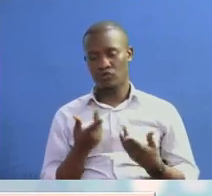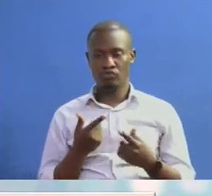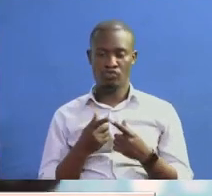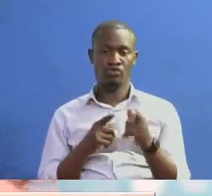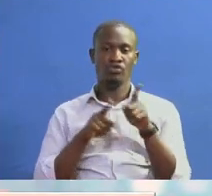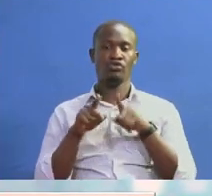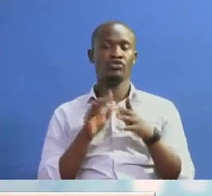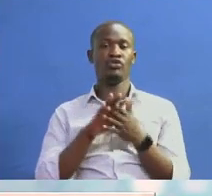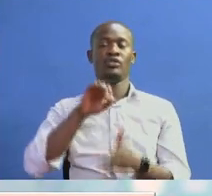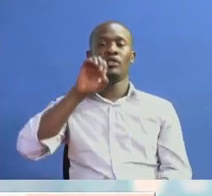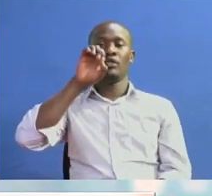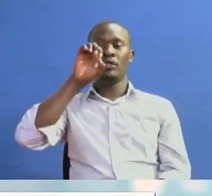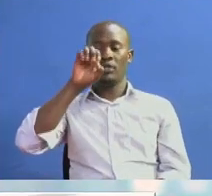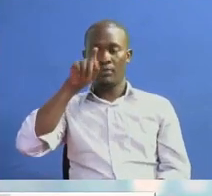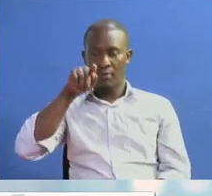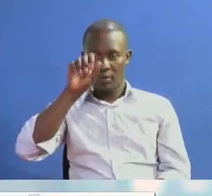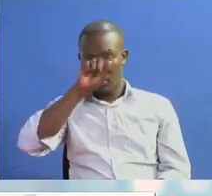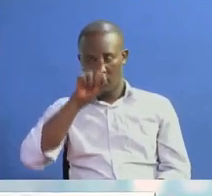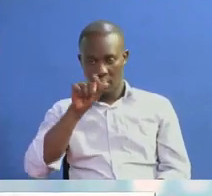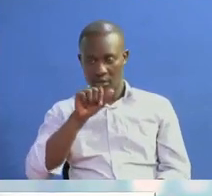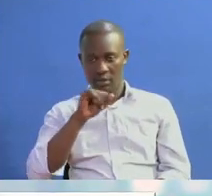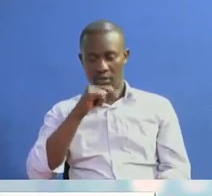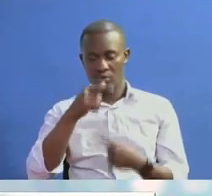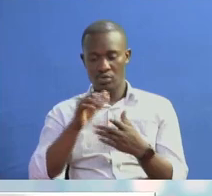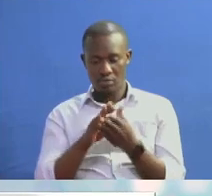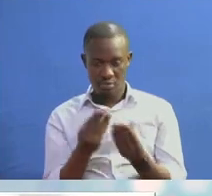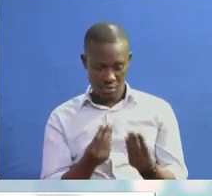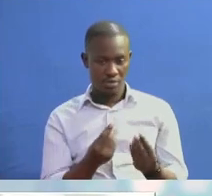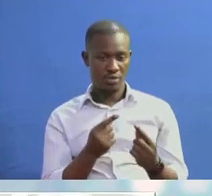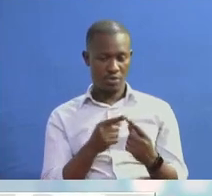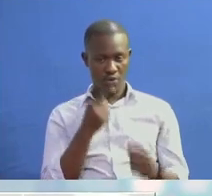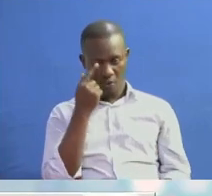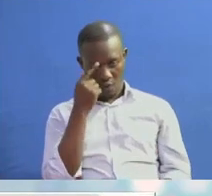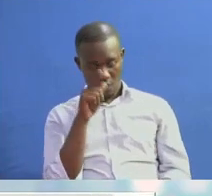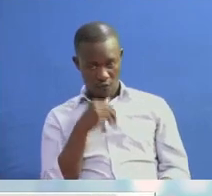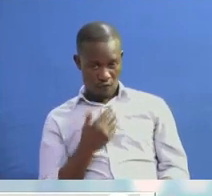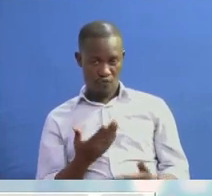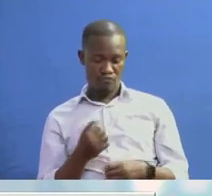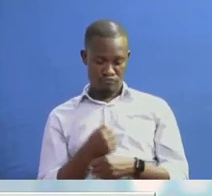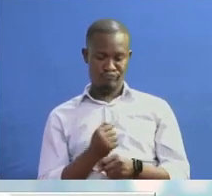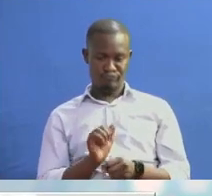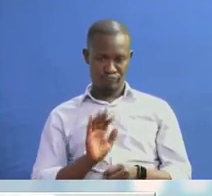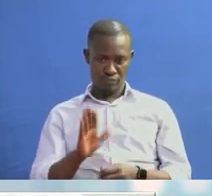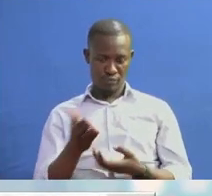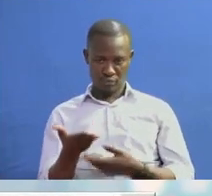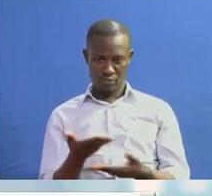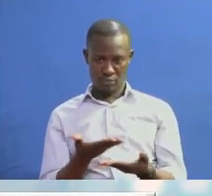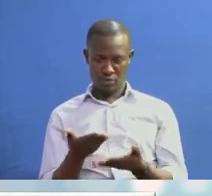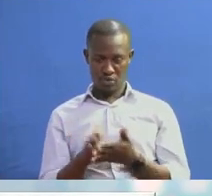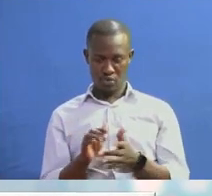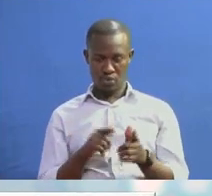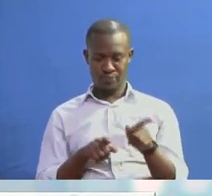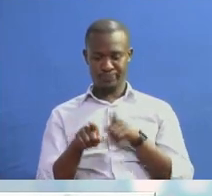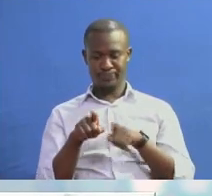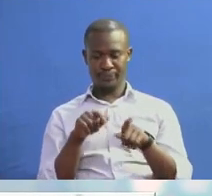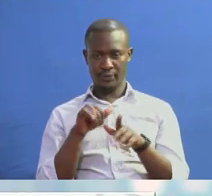EPZ are being constructed in counties. So it will be so easy for you to scale up your business mm-hmm. to export, that